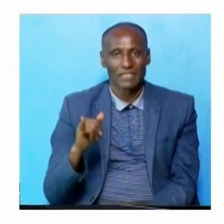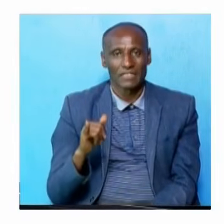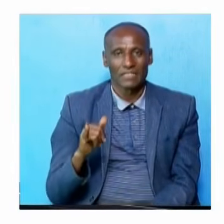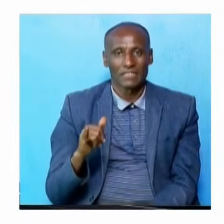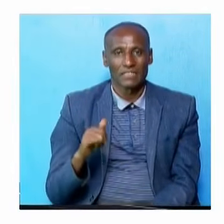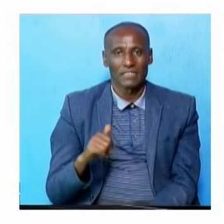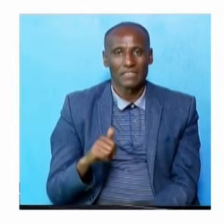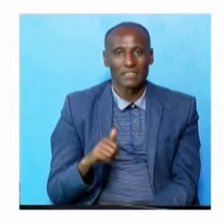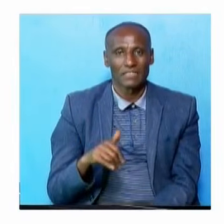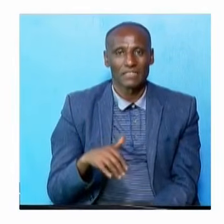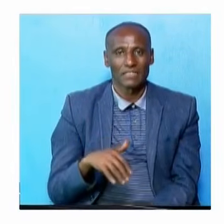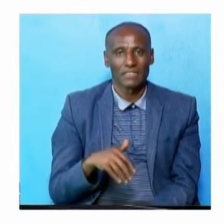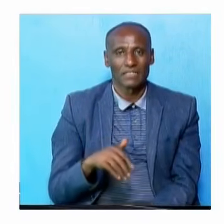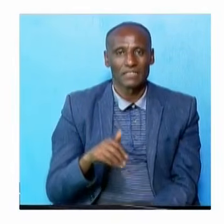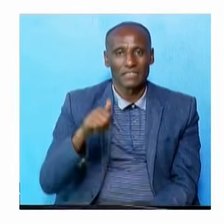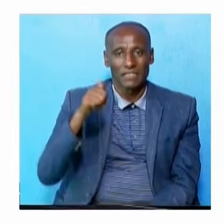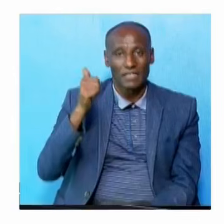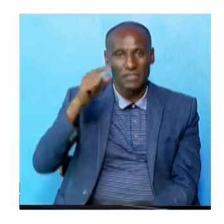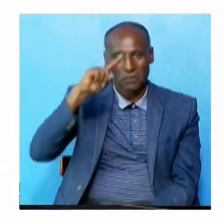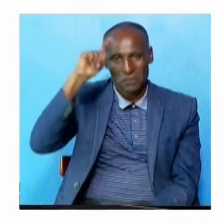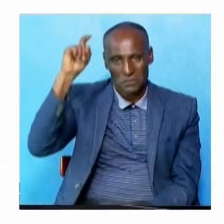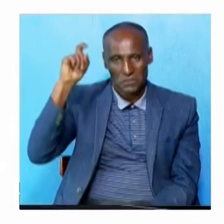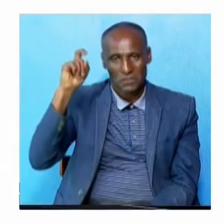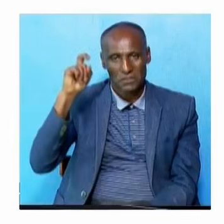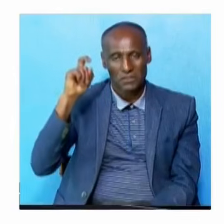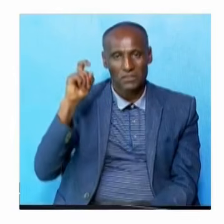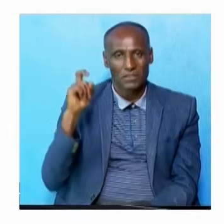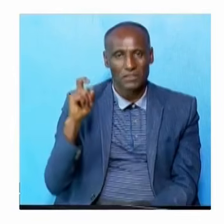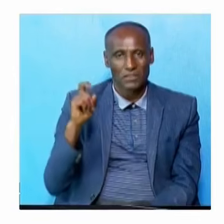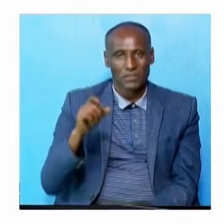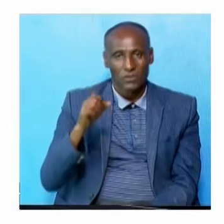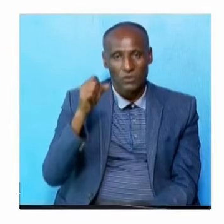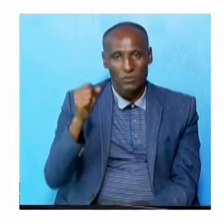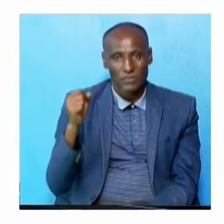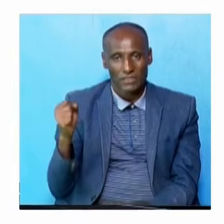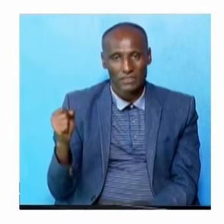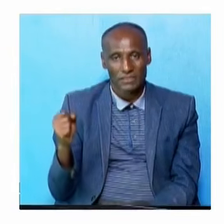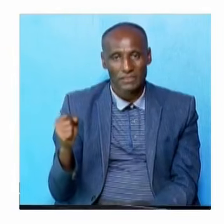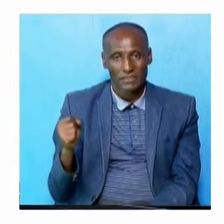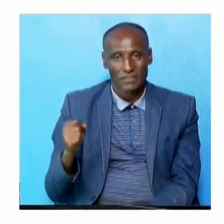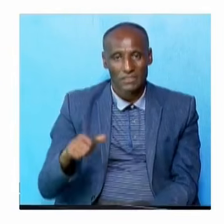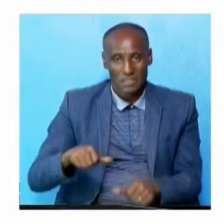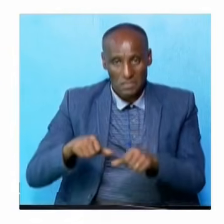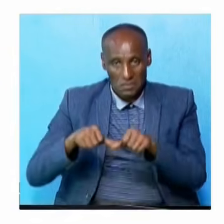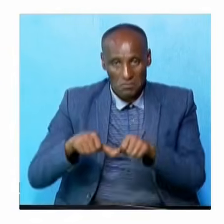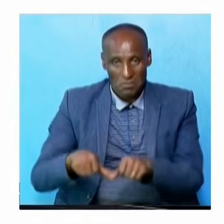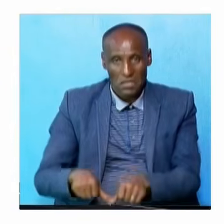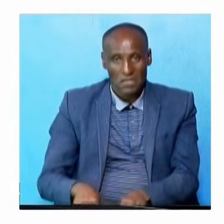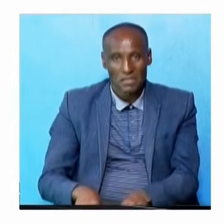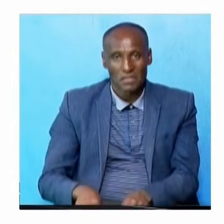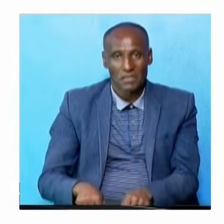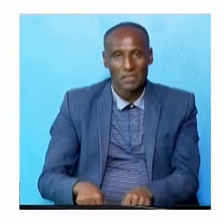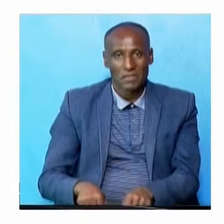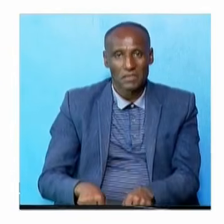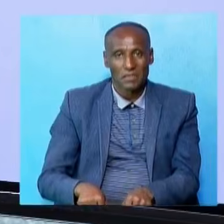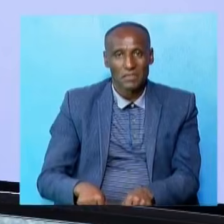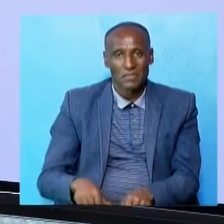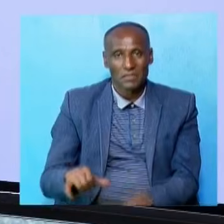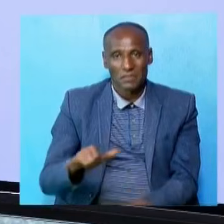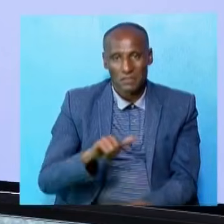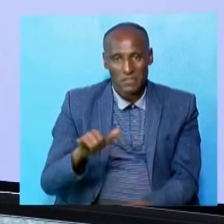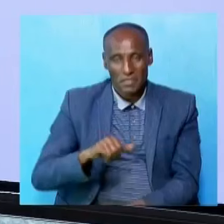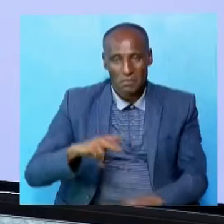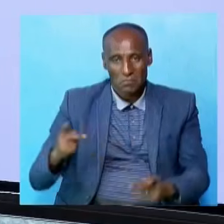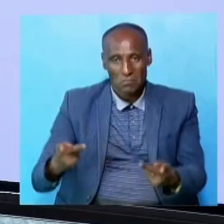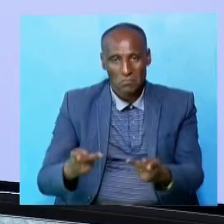they asking a question? Our object remains, yeah, in that same